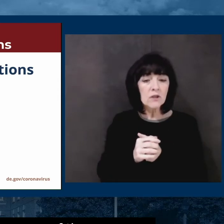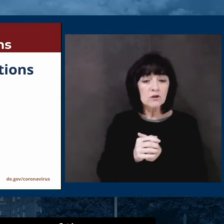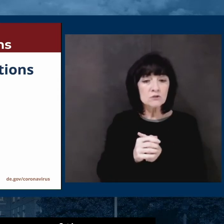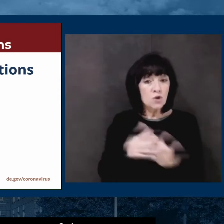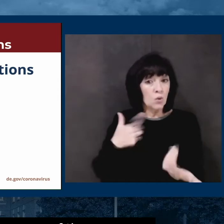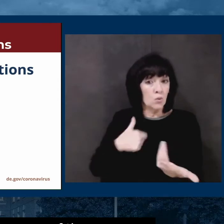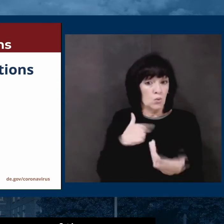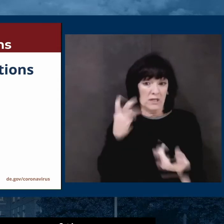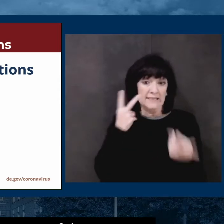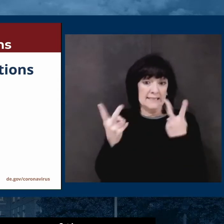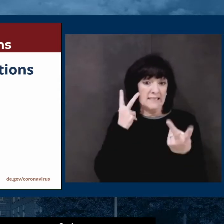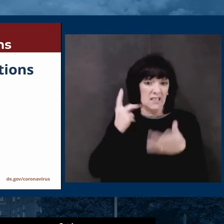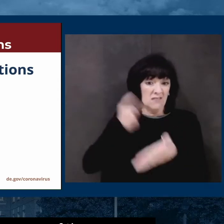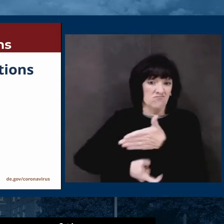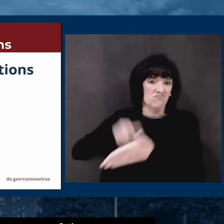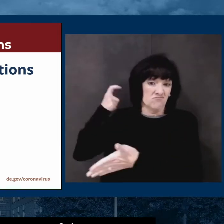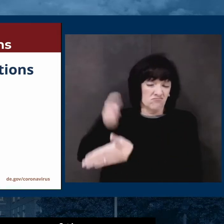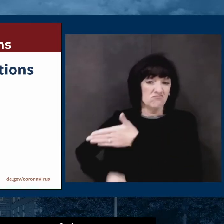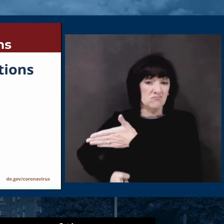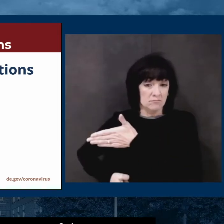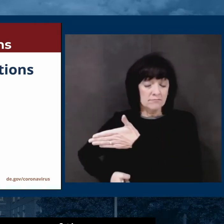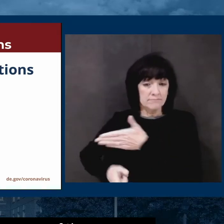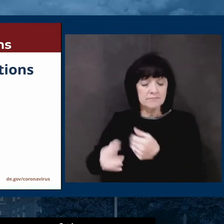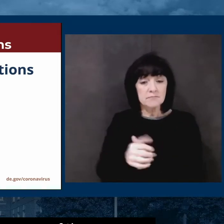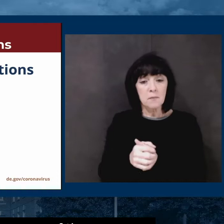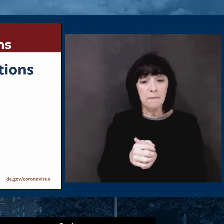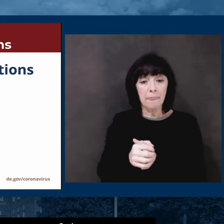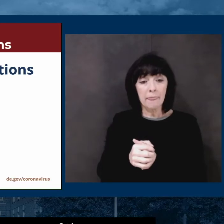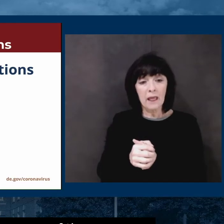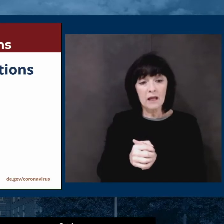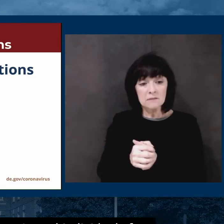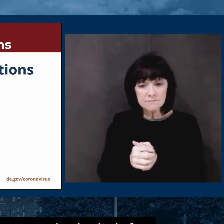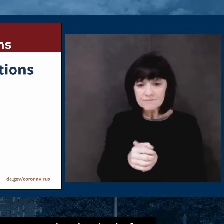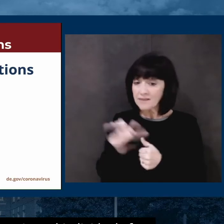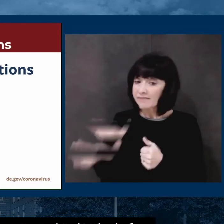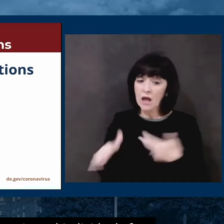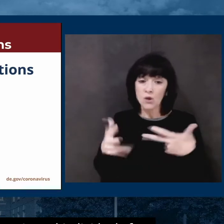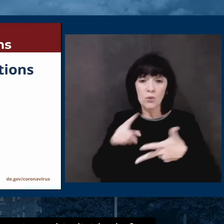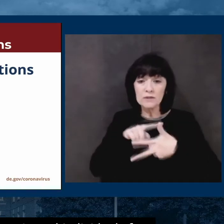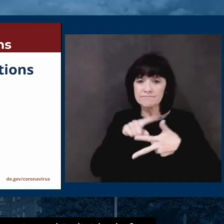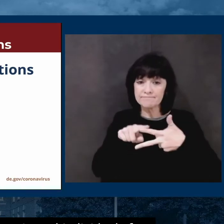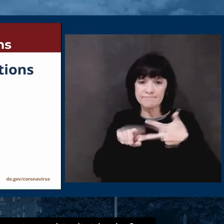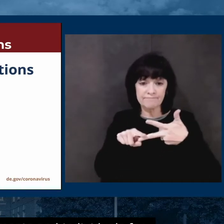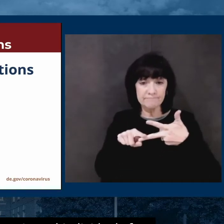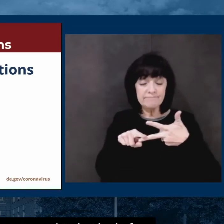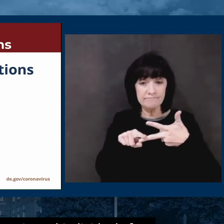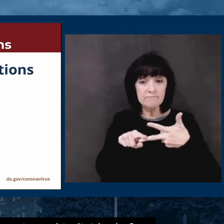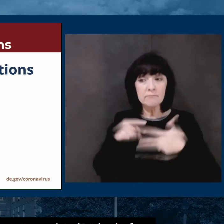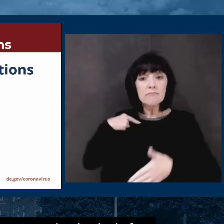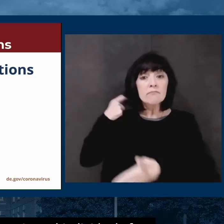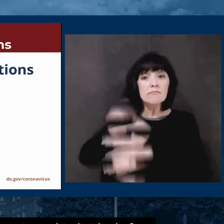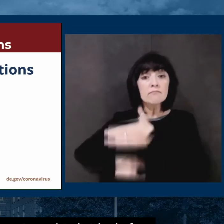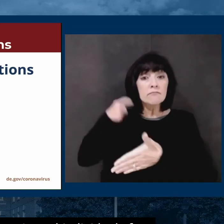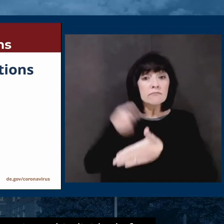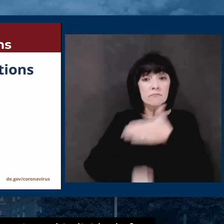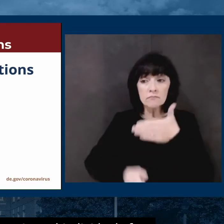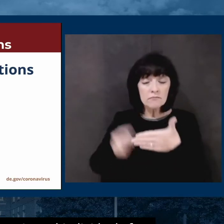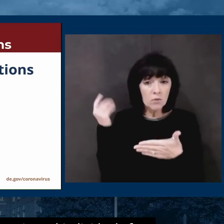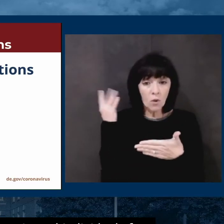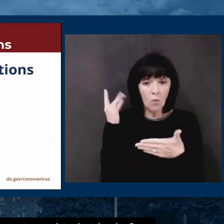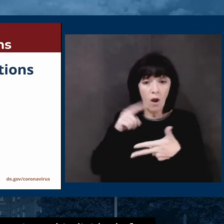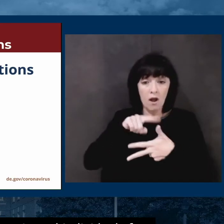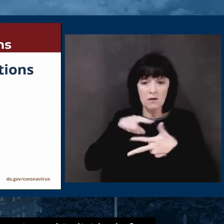and individuals for. And those come down to the three things that I just mentioned: the face coverings, social distancing, and